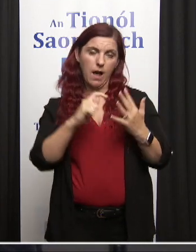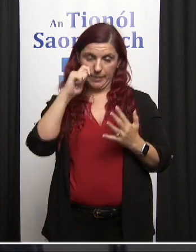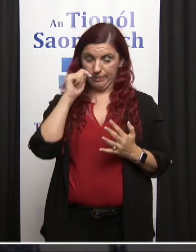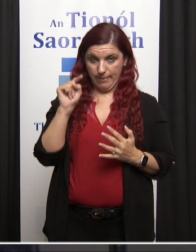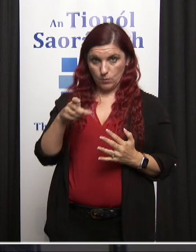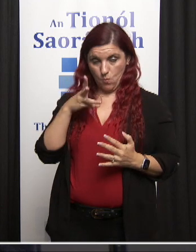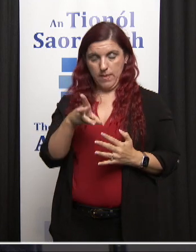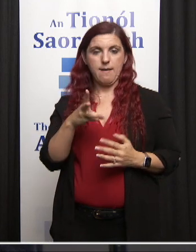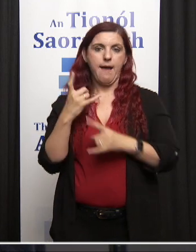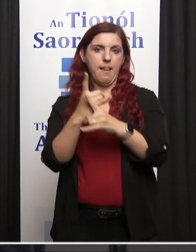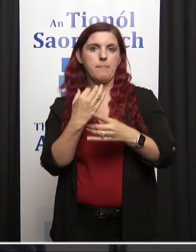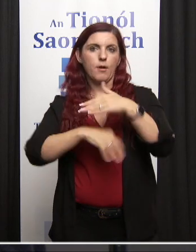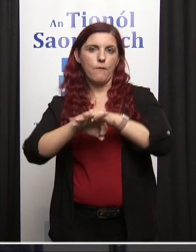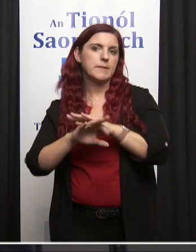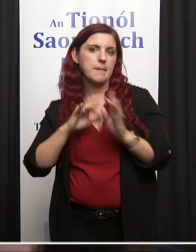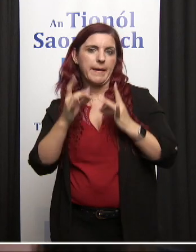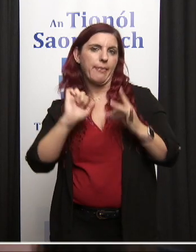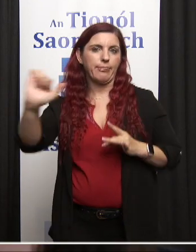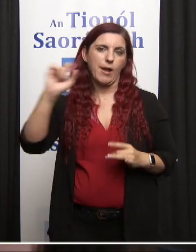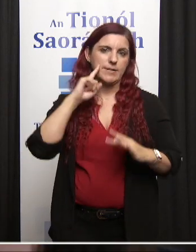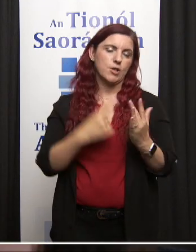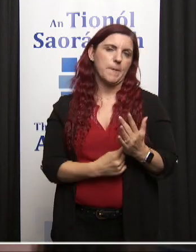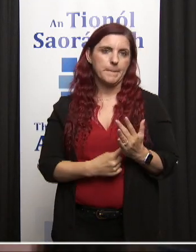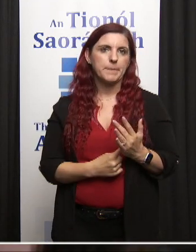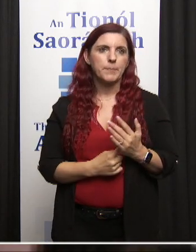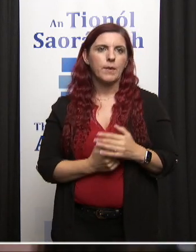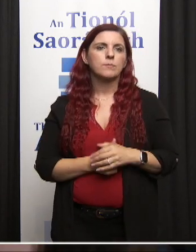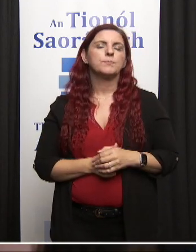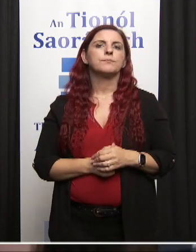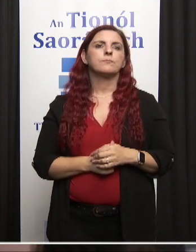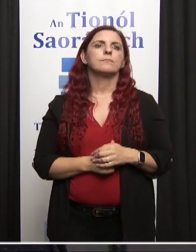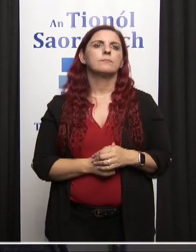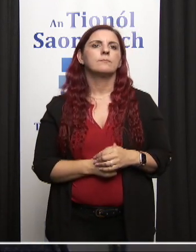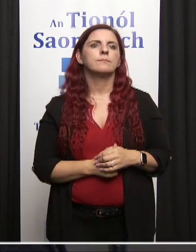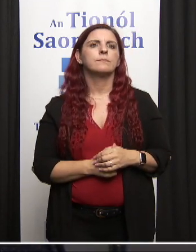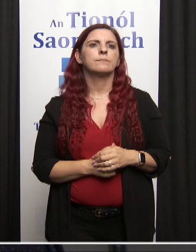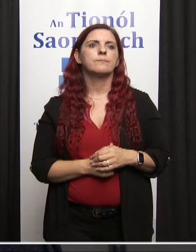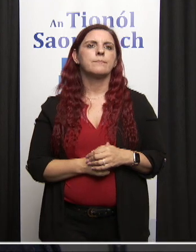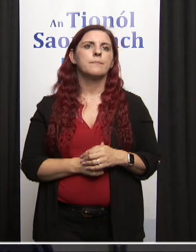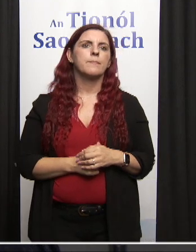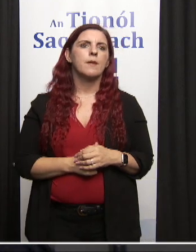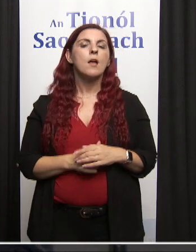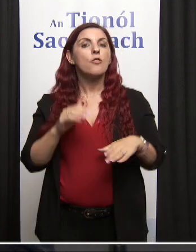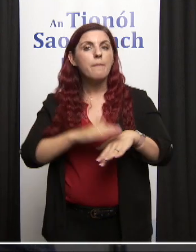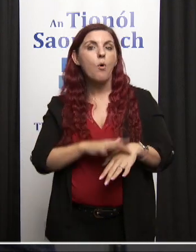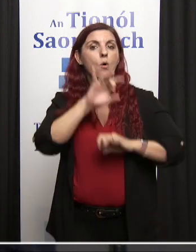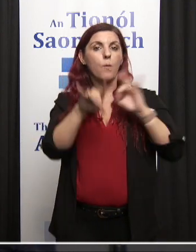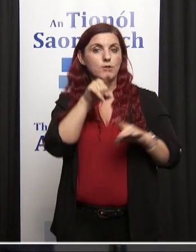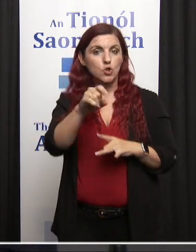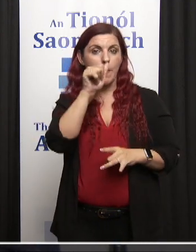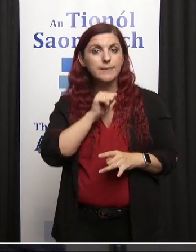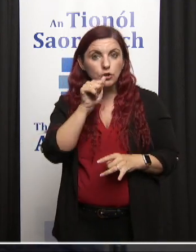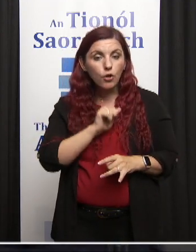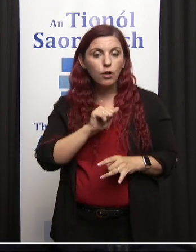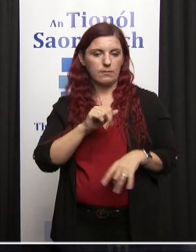will assist the government in making their mind up. The fewer stones you leave uncovered, the better, I